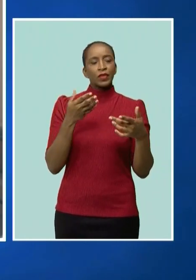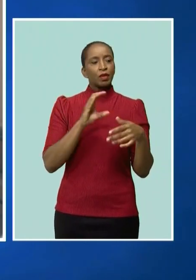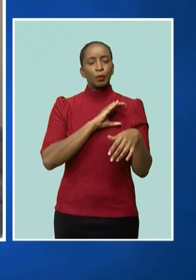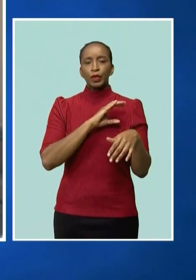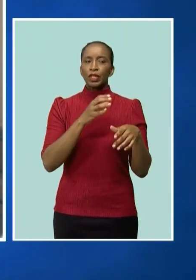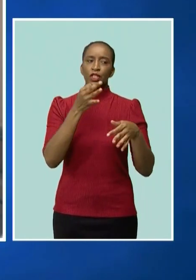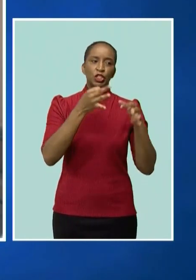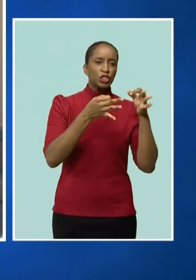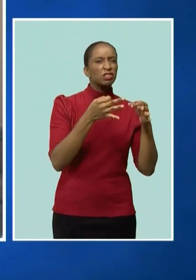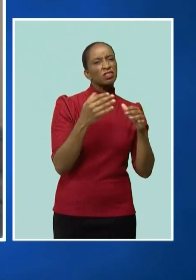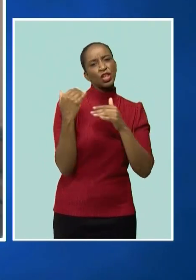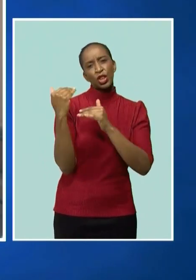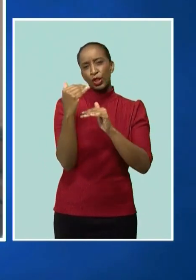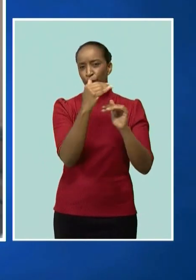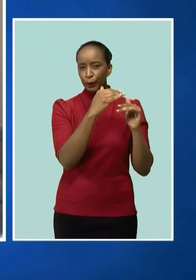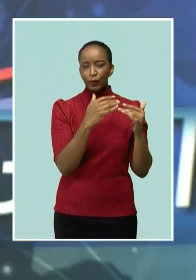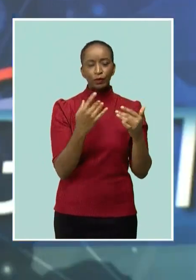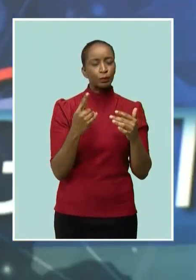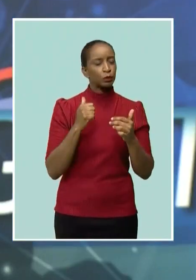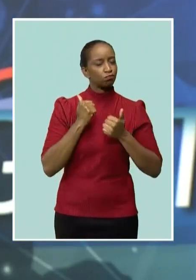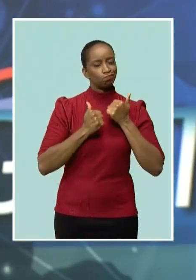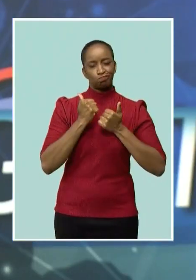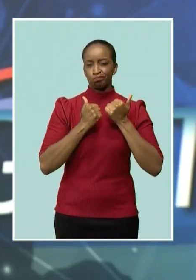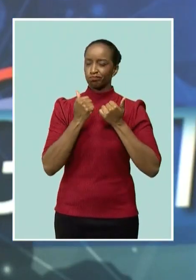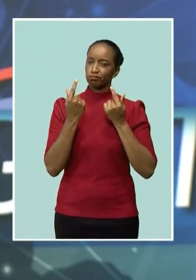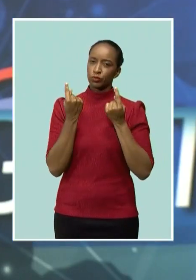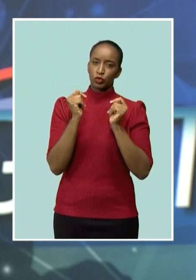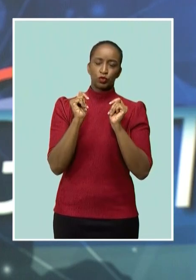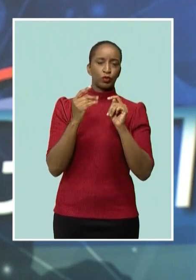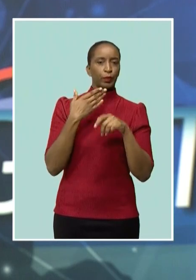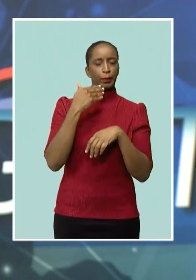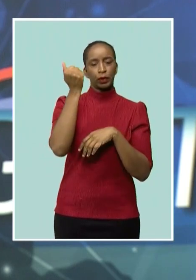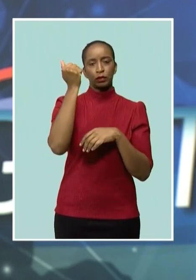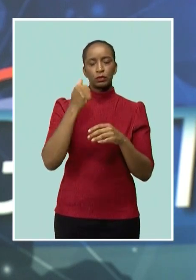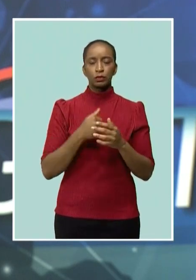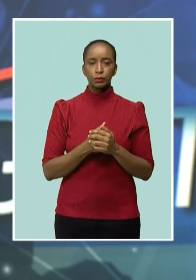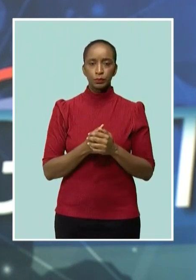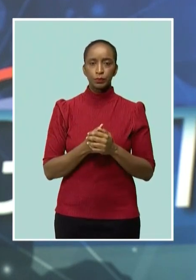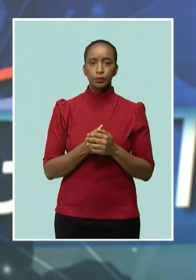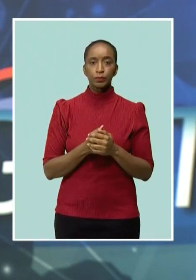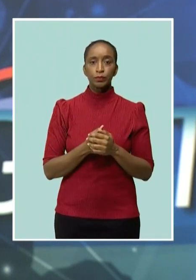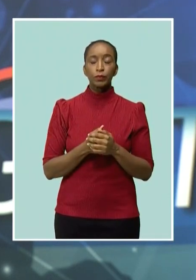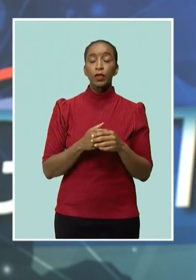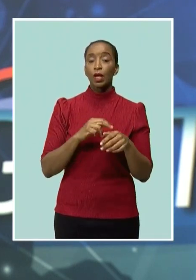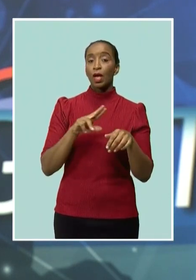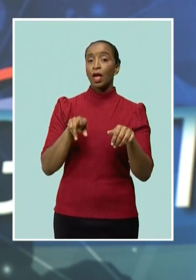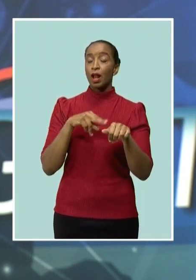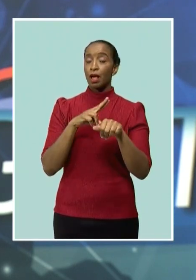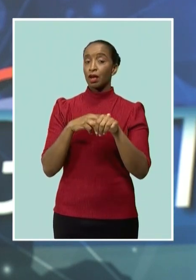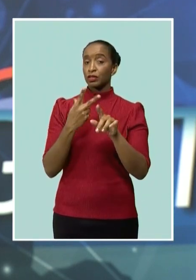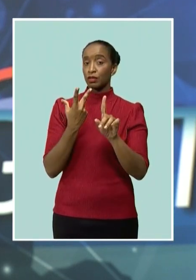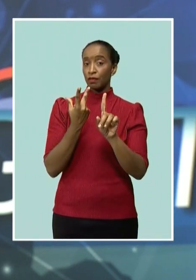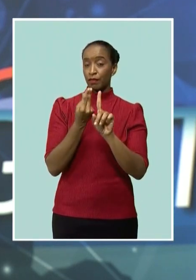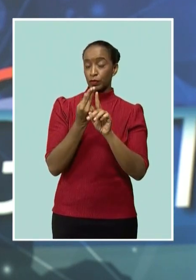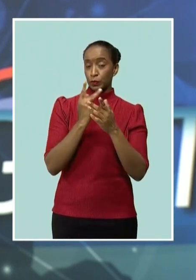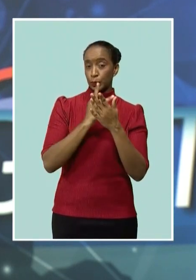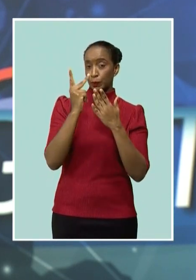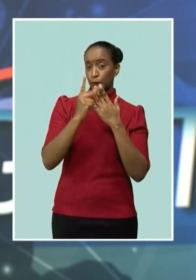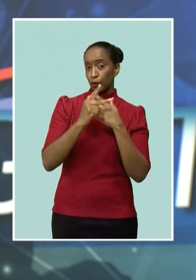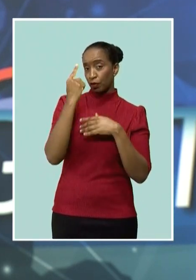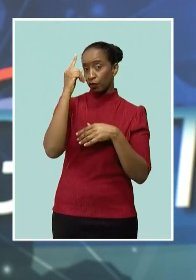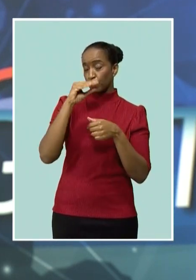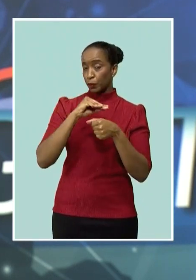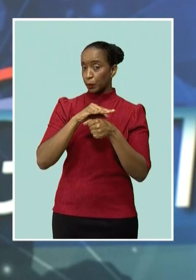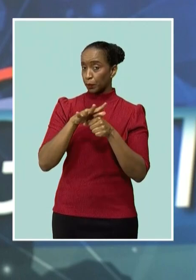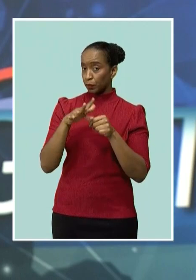but we're doing the best we can. Barbados' national vaccination program for COVID-19 has not ended